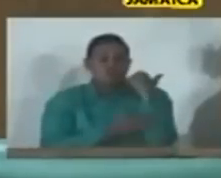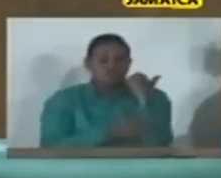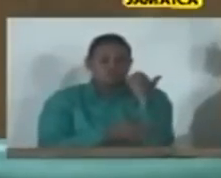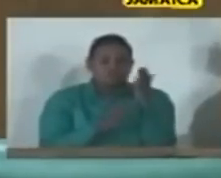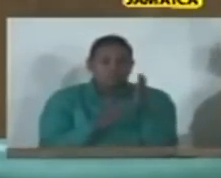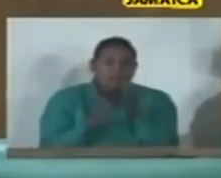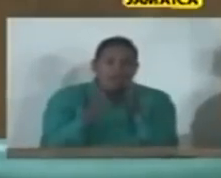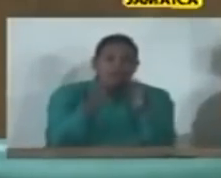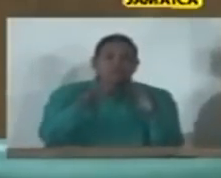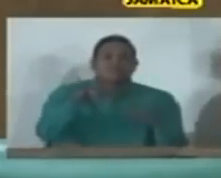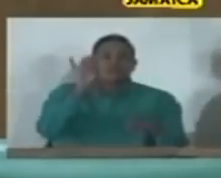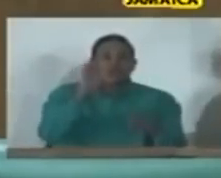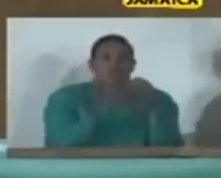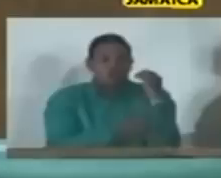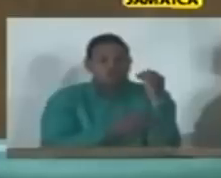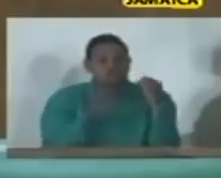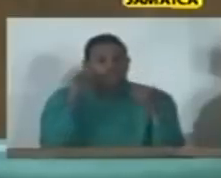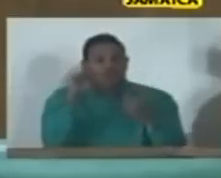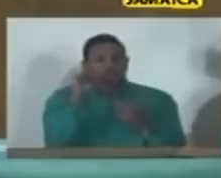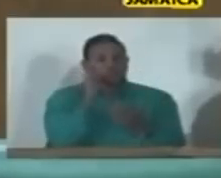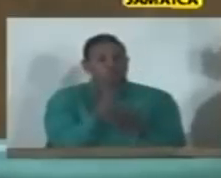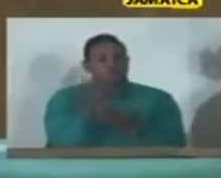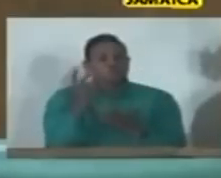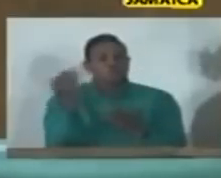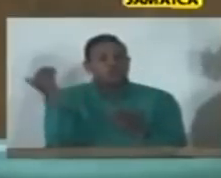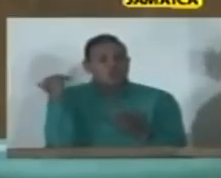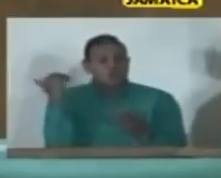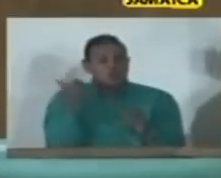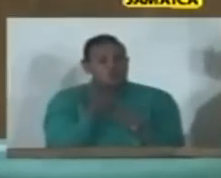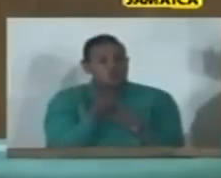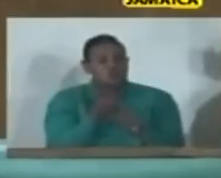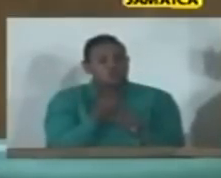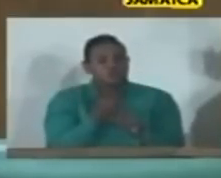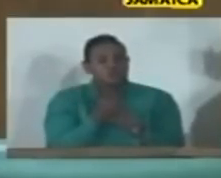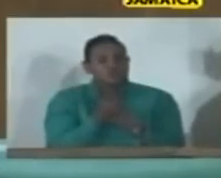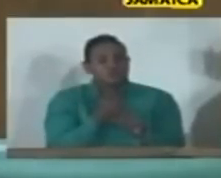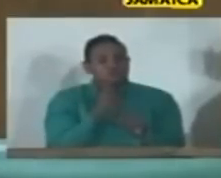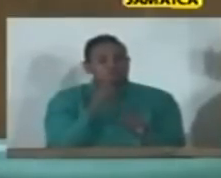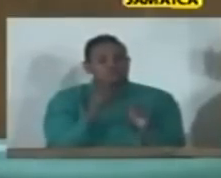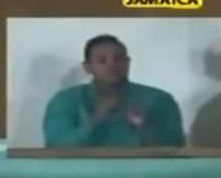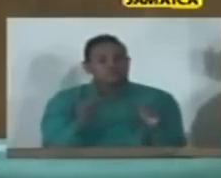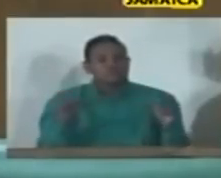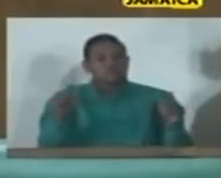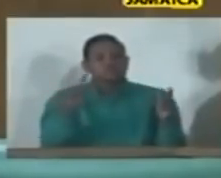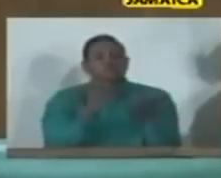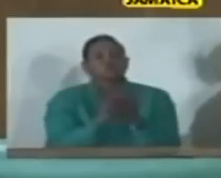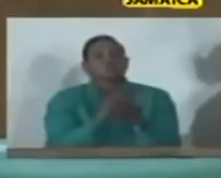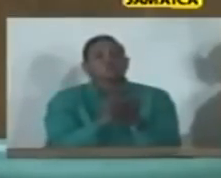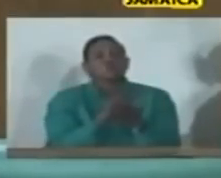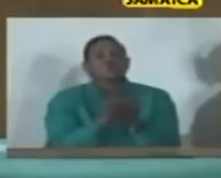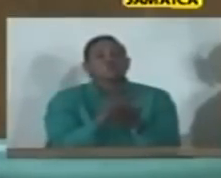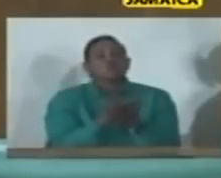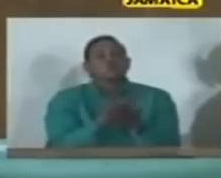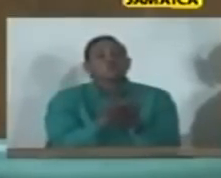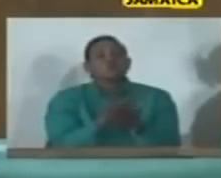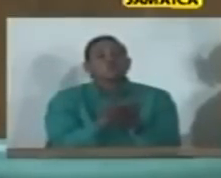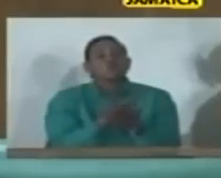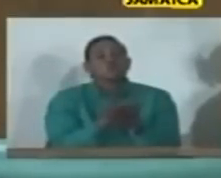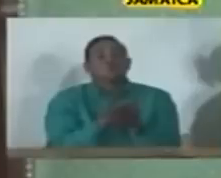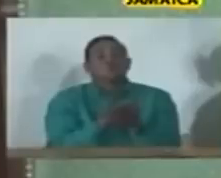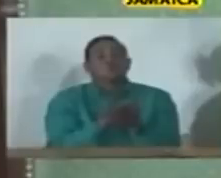because 2 weeks ago, a circular was sent out to schools, asking schools